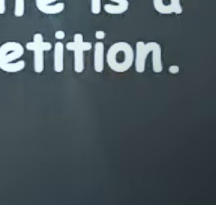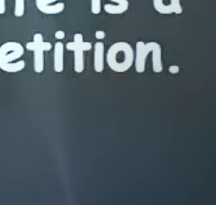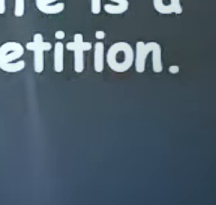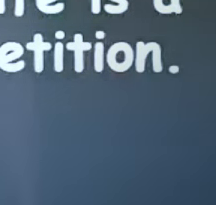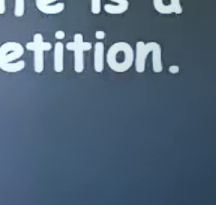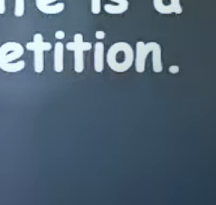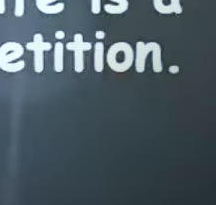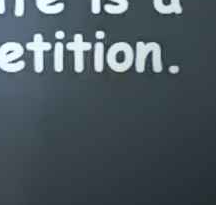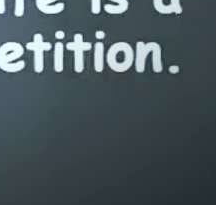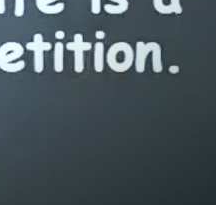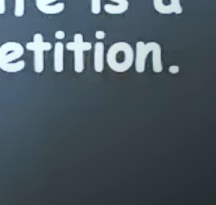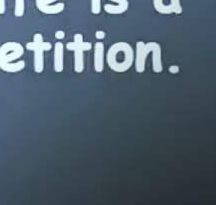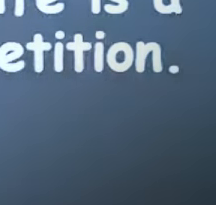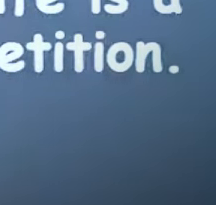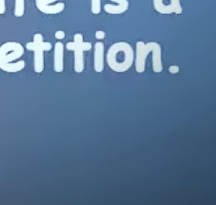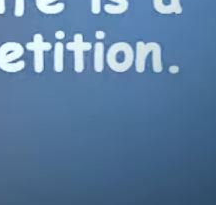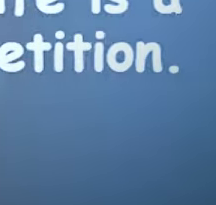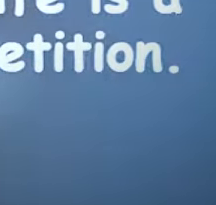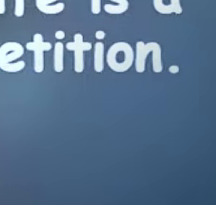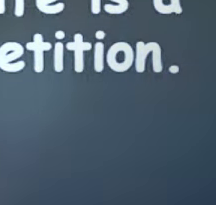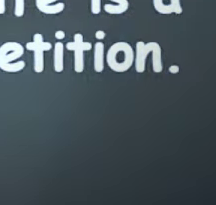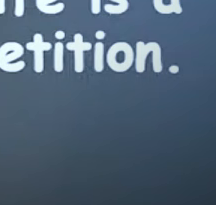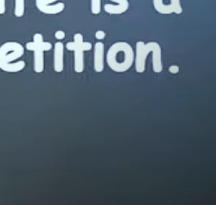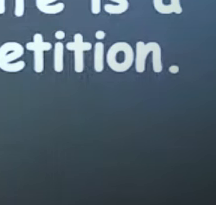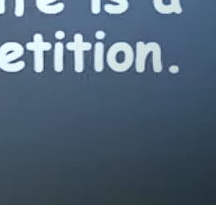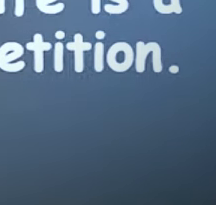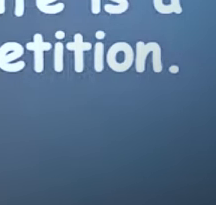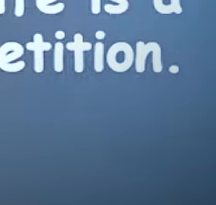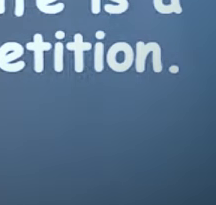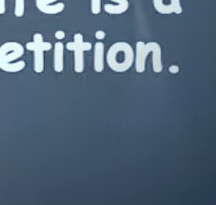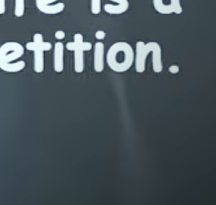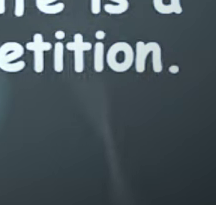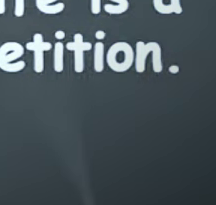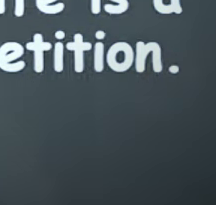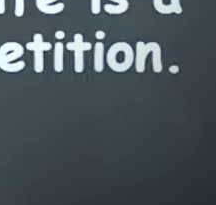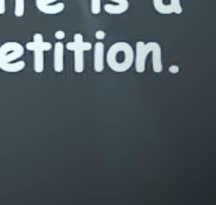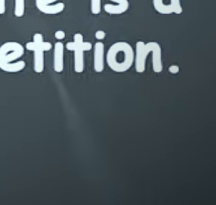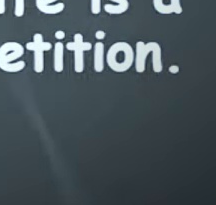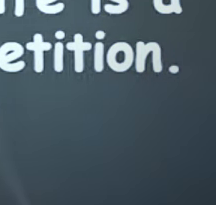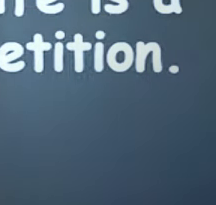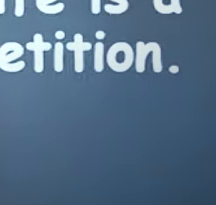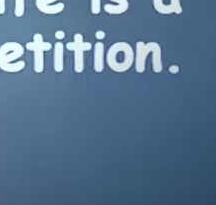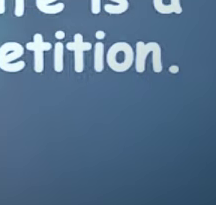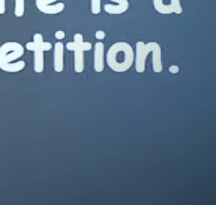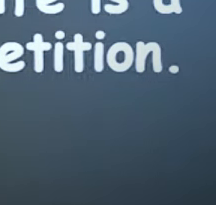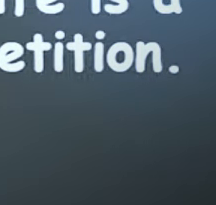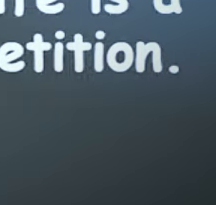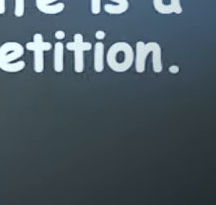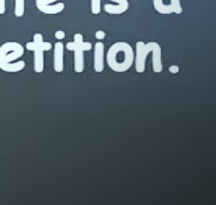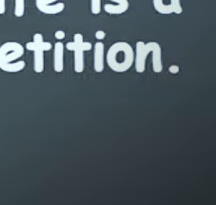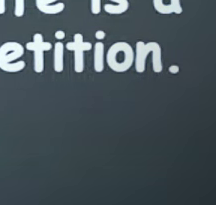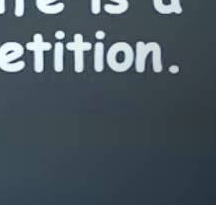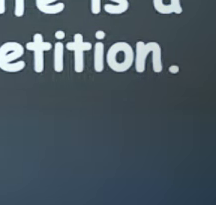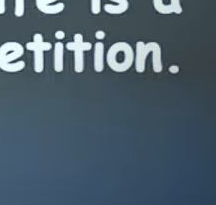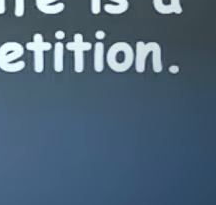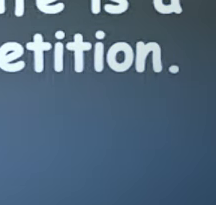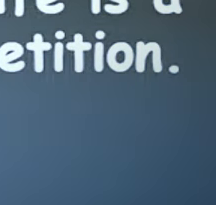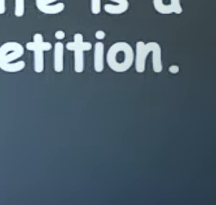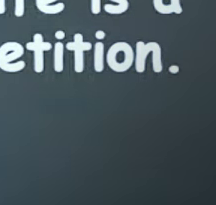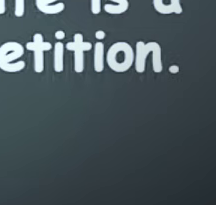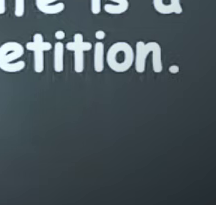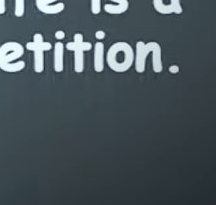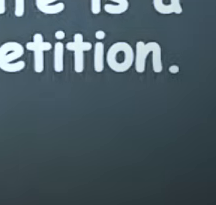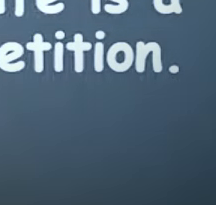is a can see you see 8 billion of us struggling for a little space of employment and